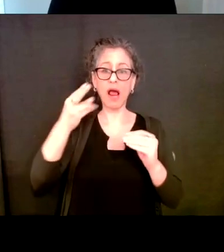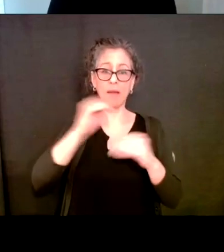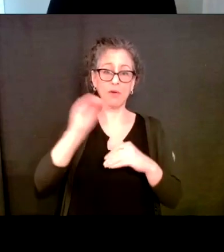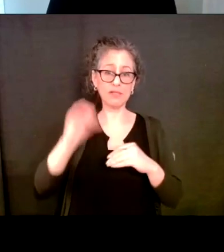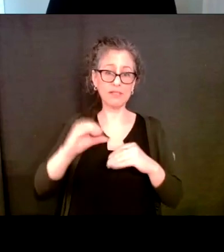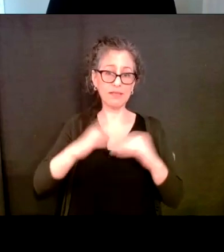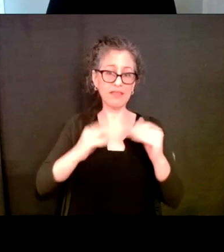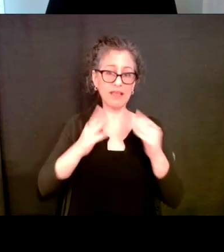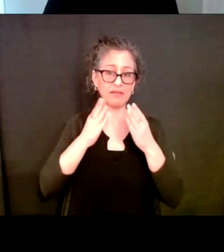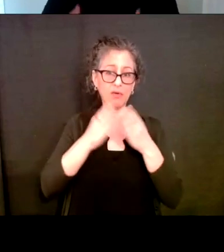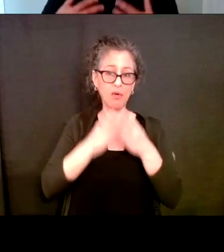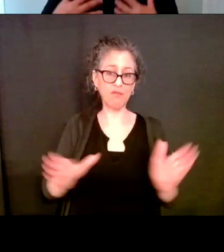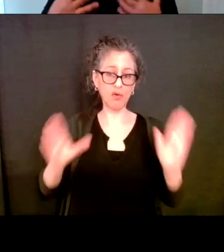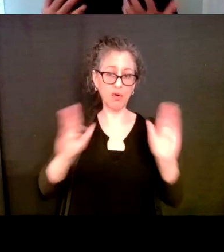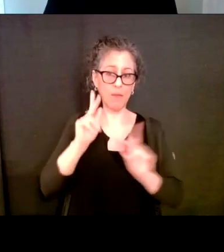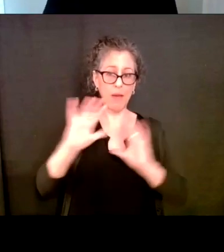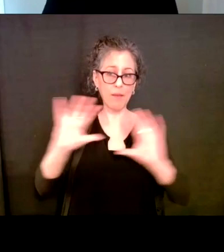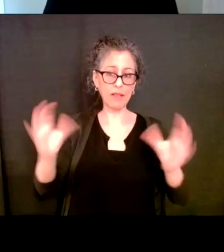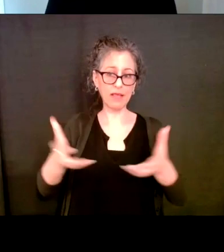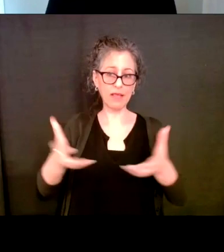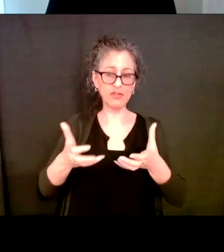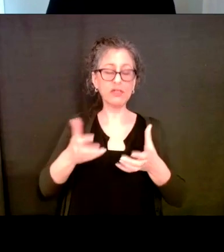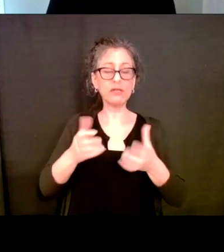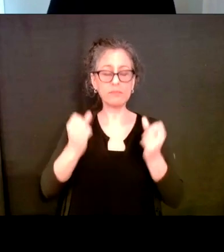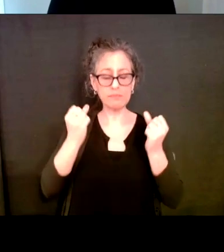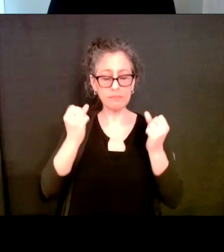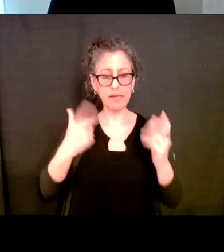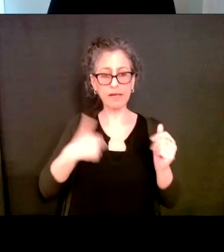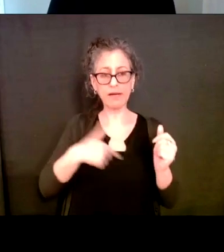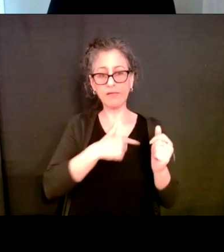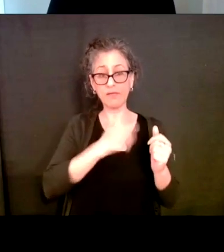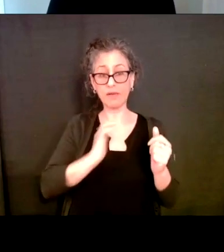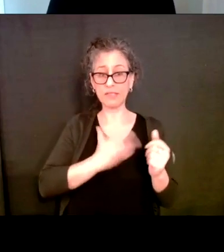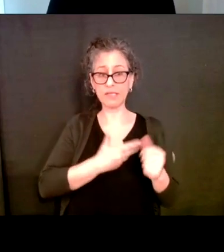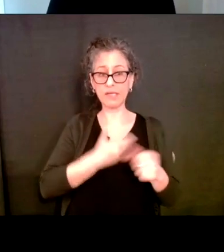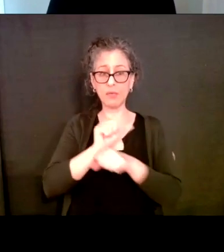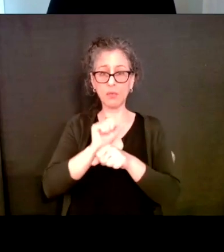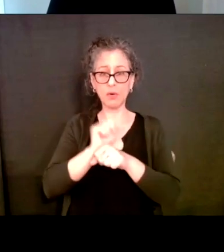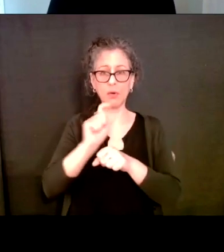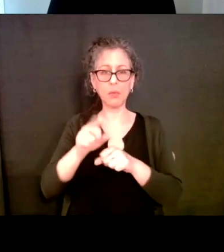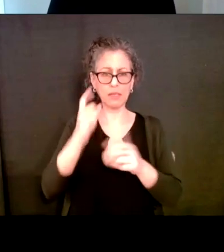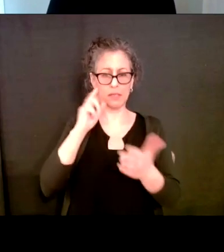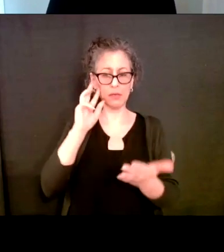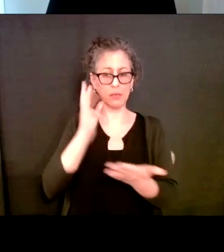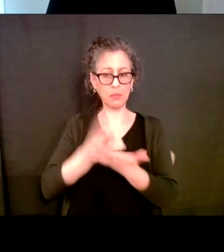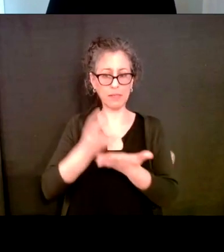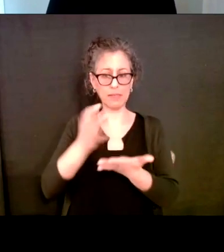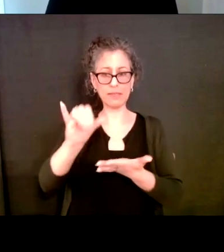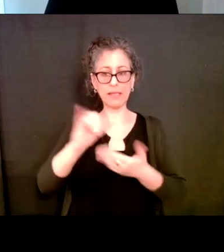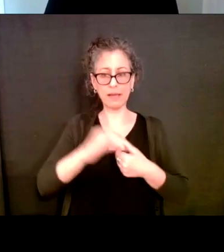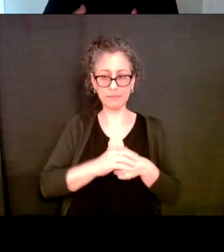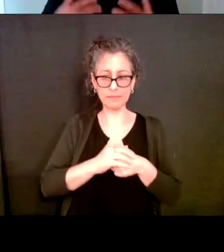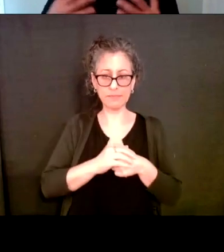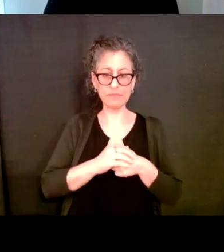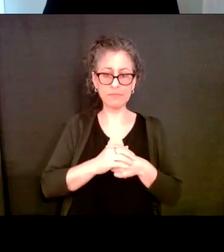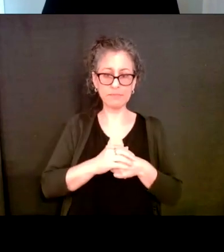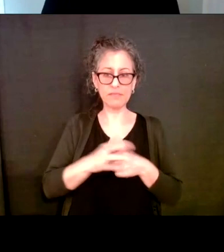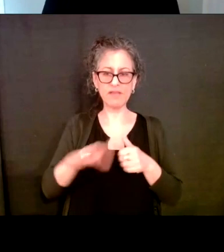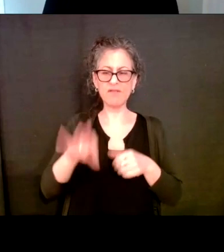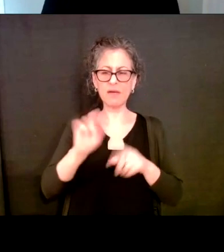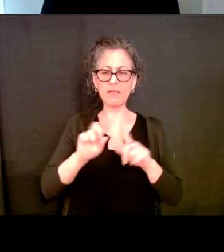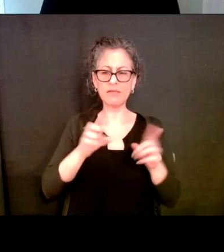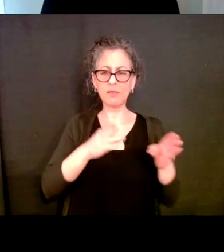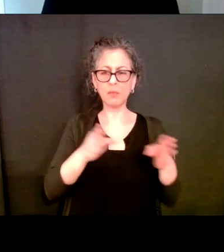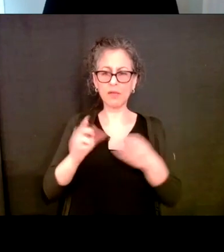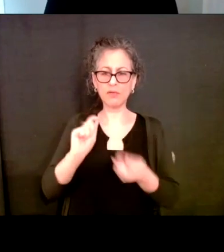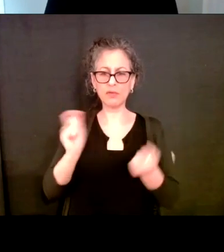population. And so most of us, many of us, in the work that we do, need to bear witness to that and to find ways of transforming